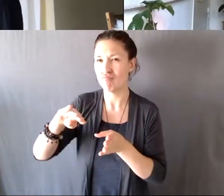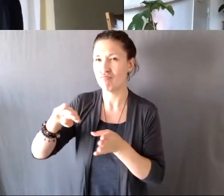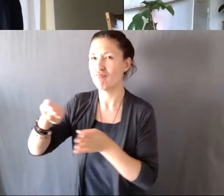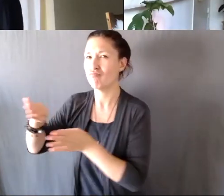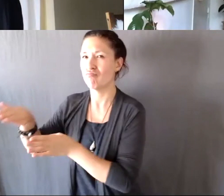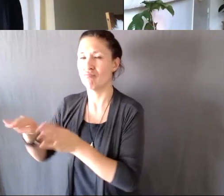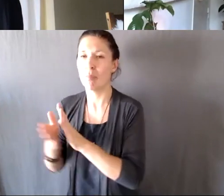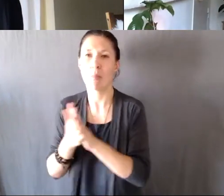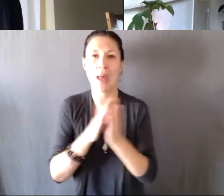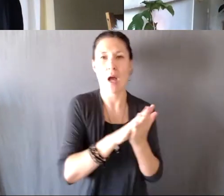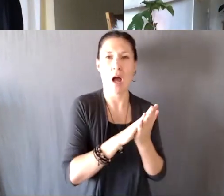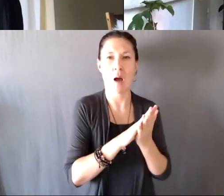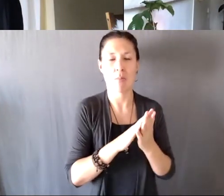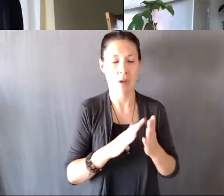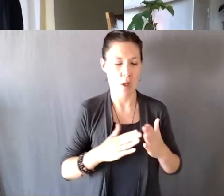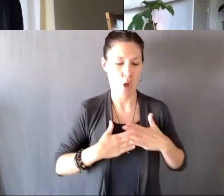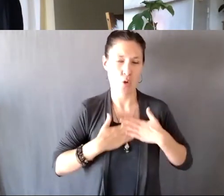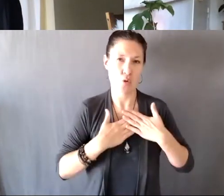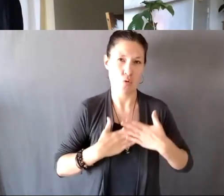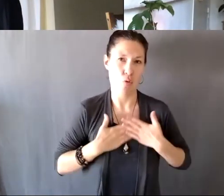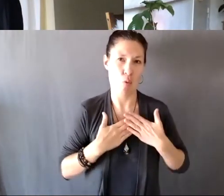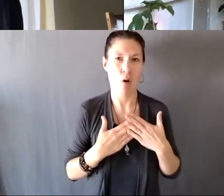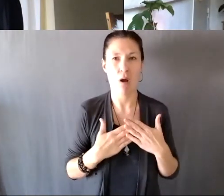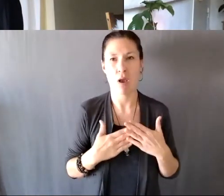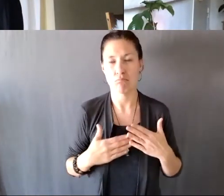So here we celebrate the heart's fire.